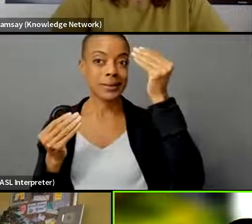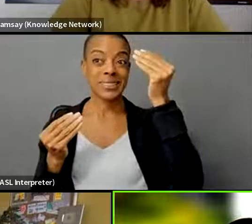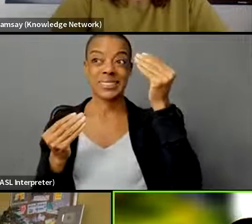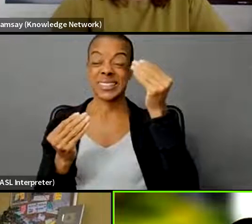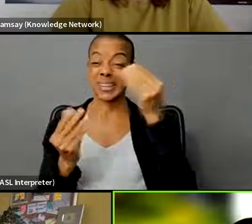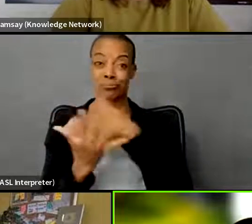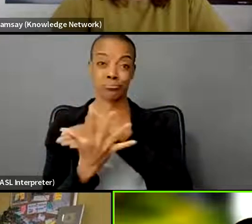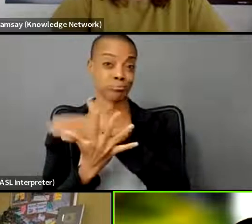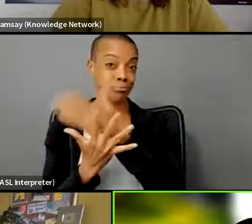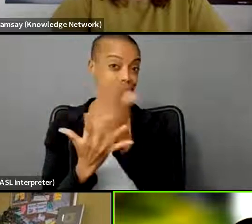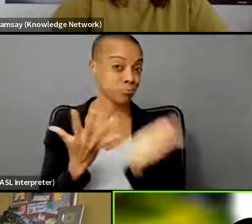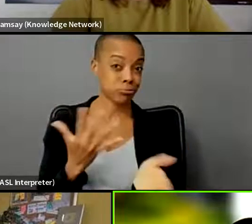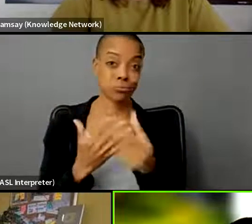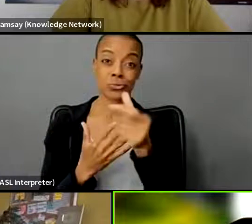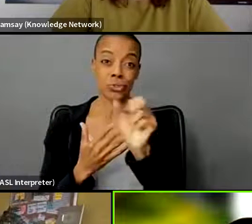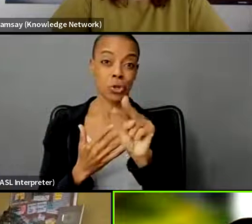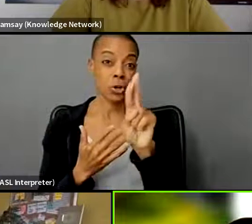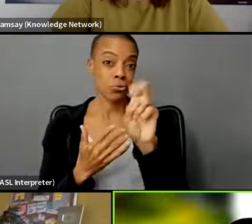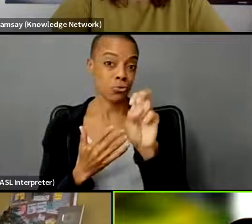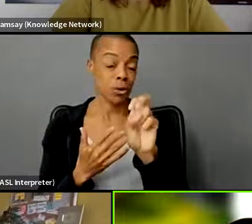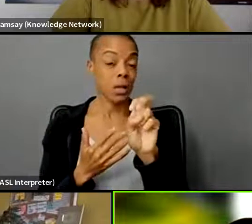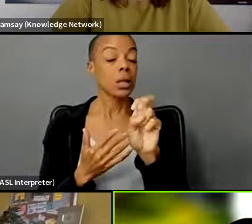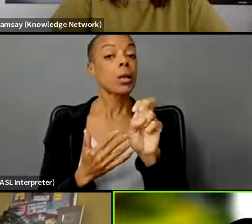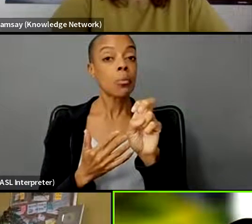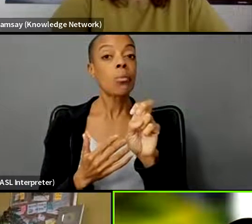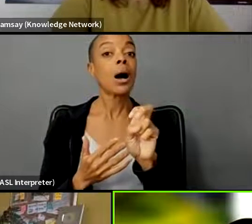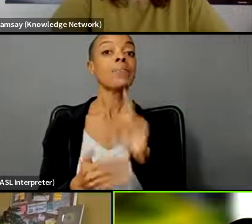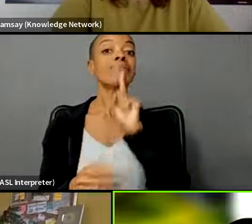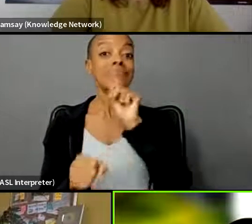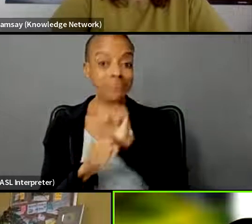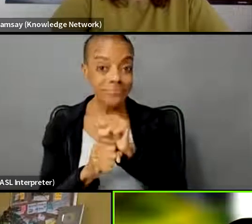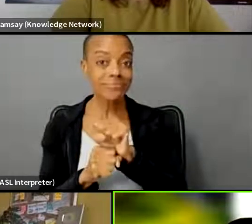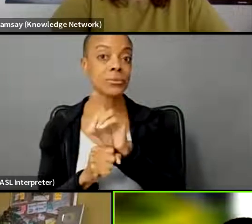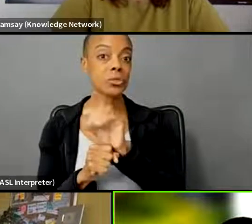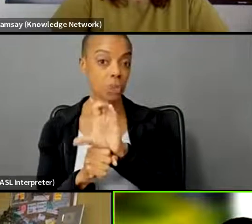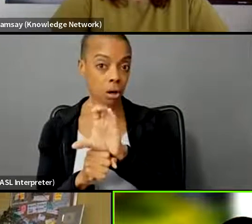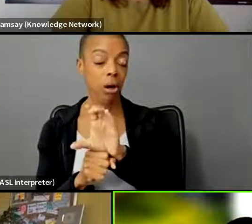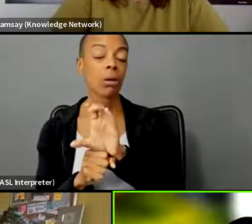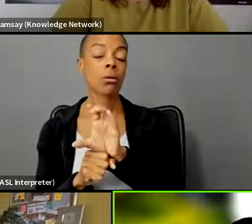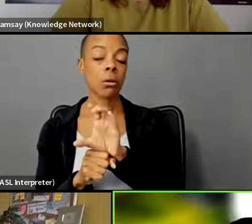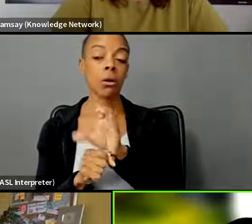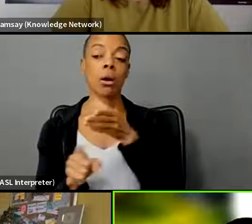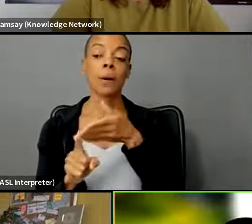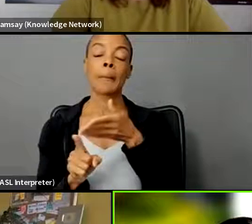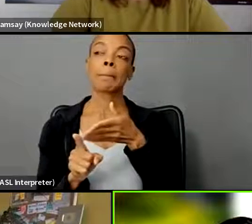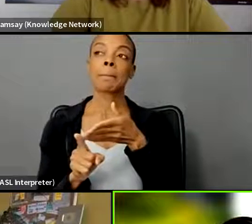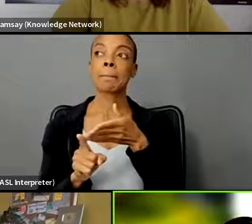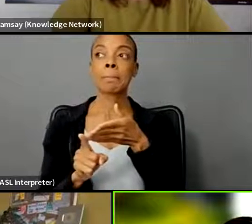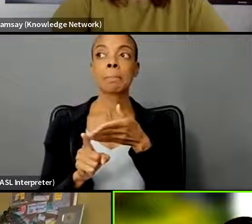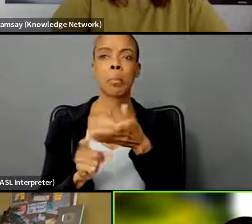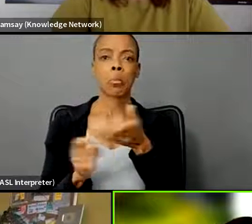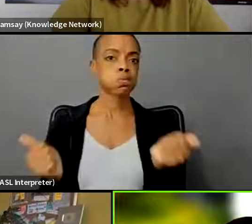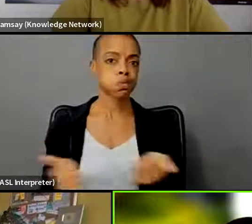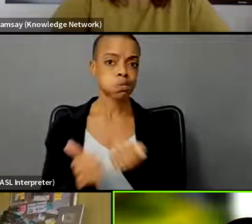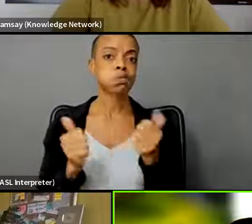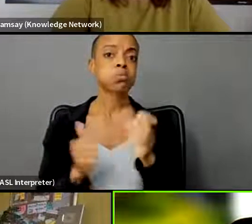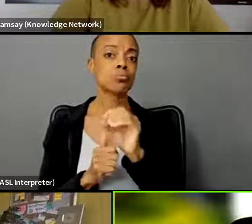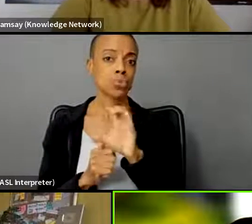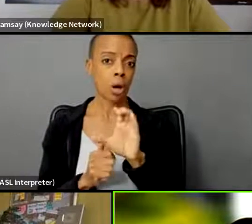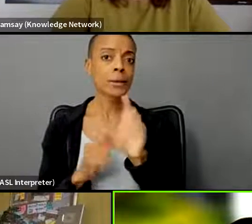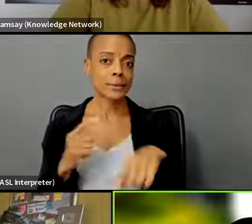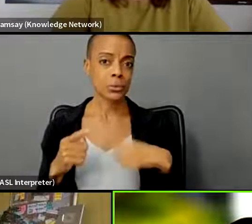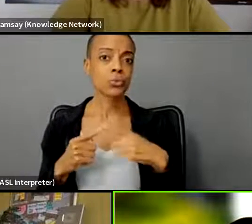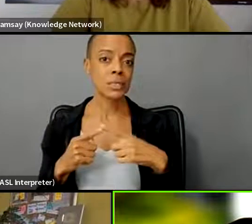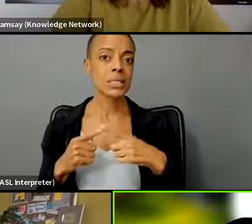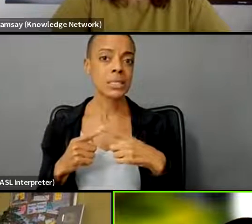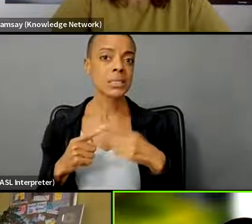genre, but in the unscripted space, we have a ton of documentary series that we do. That's really